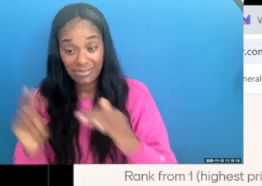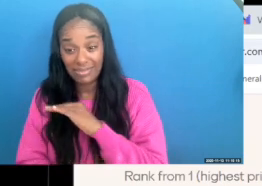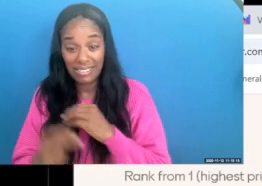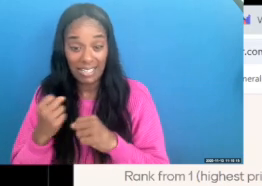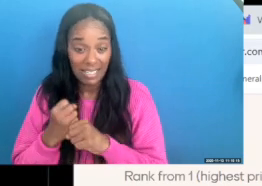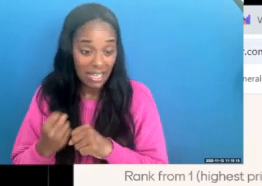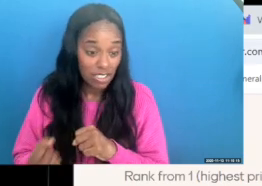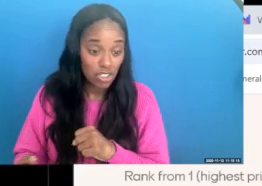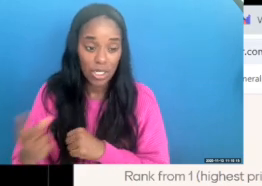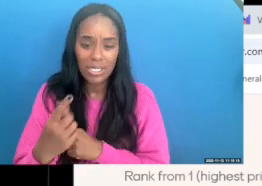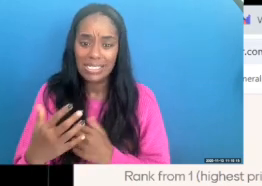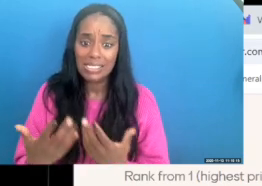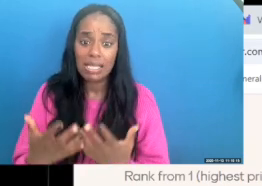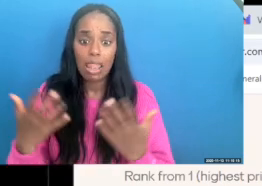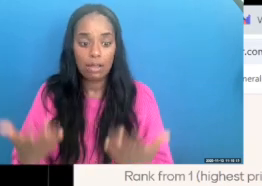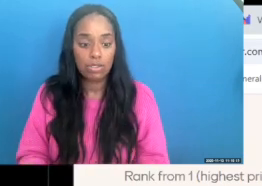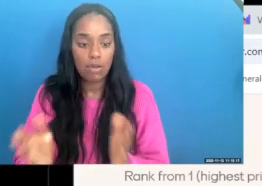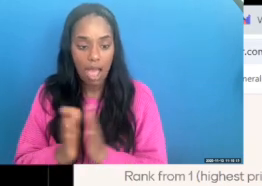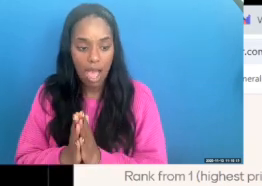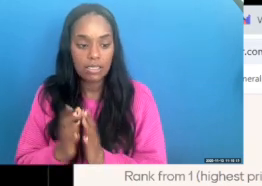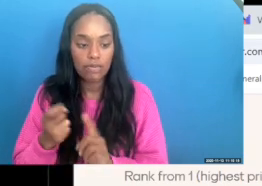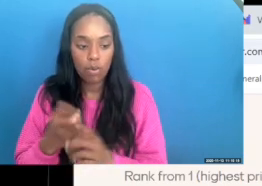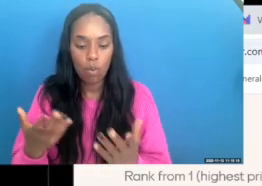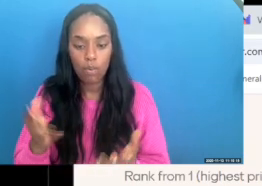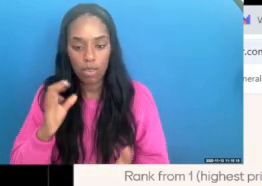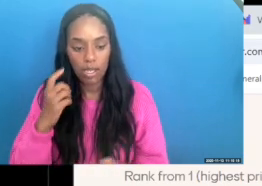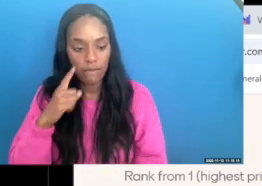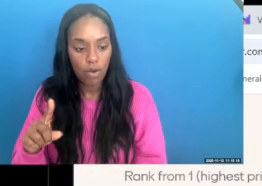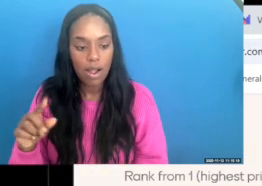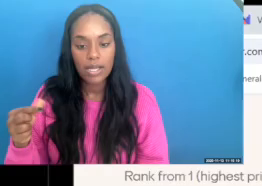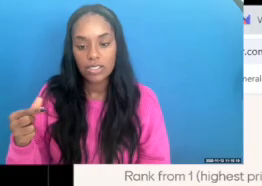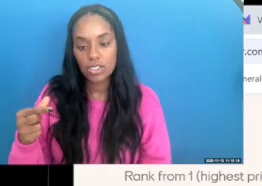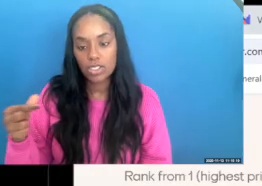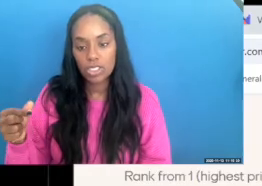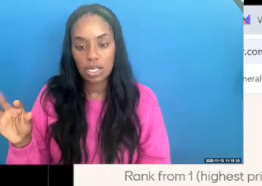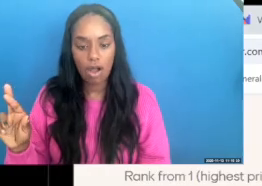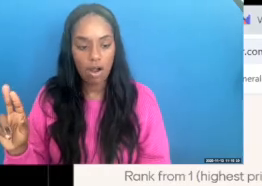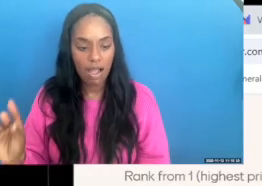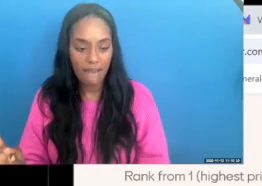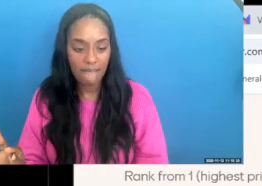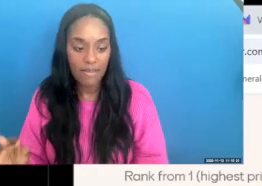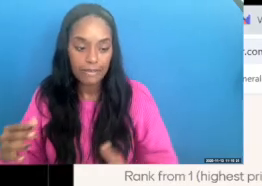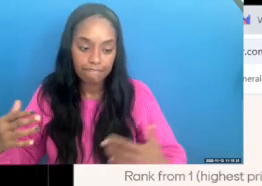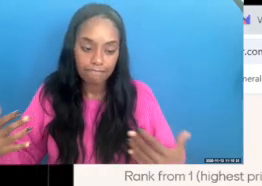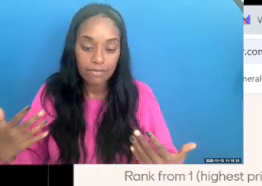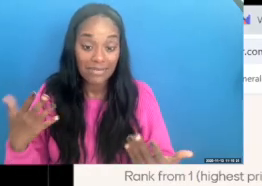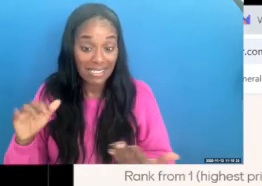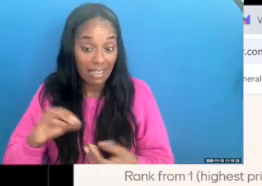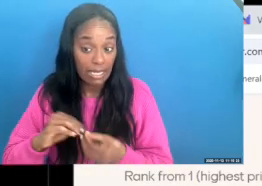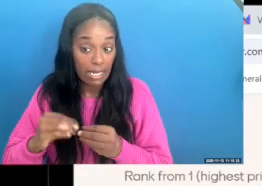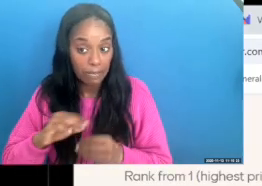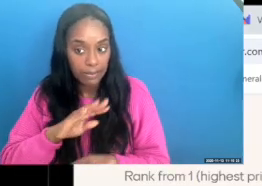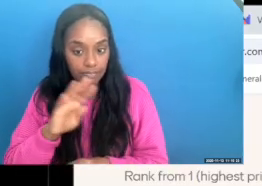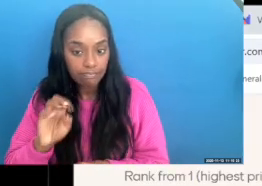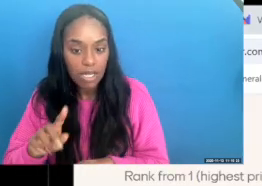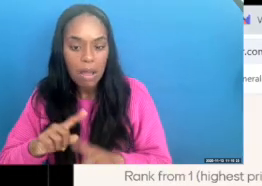any year. And looking ahead to next year, it's an extremely tall ask given what we're looking at from GGRF. And so we're open about